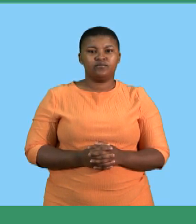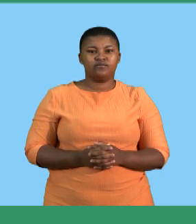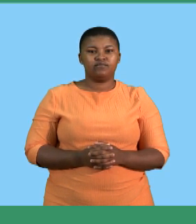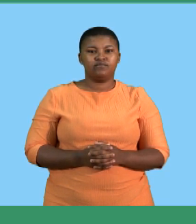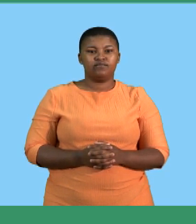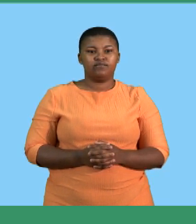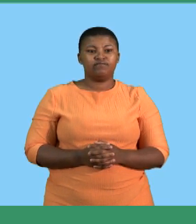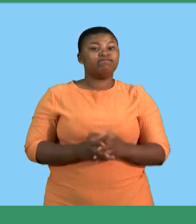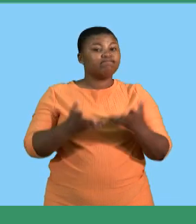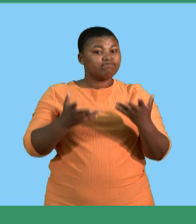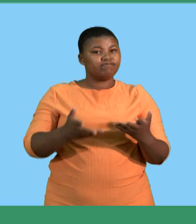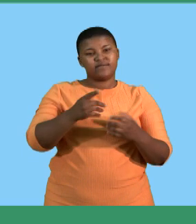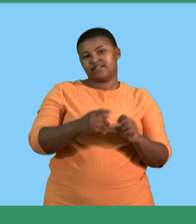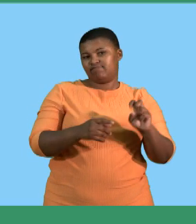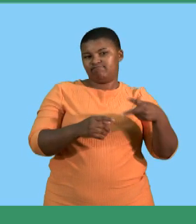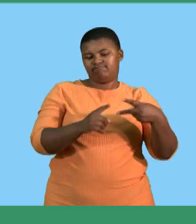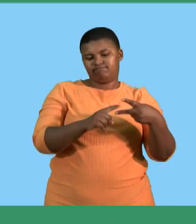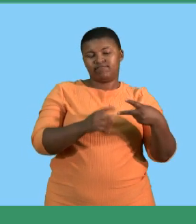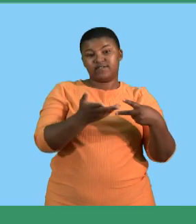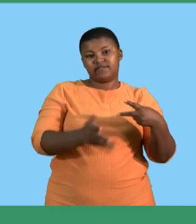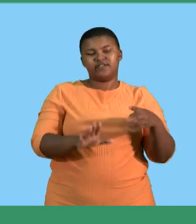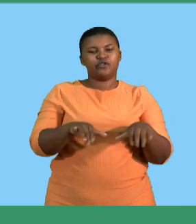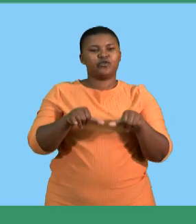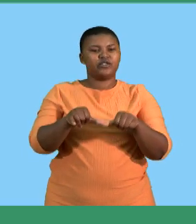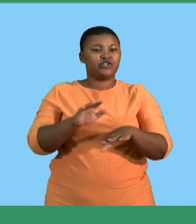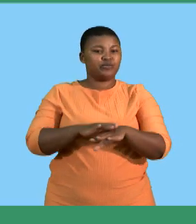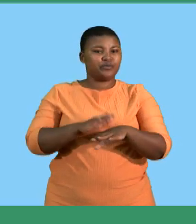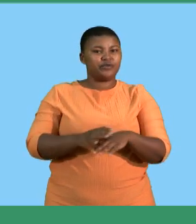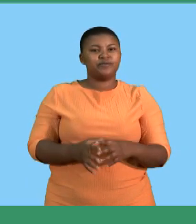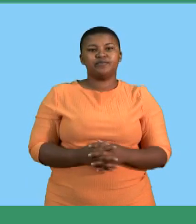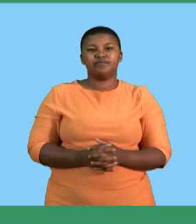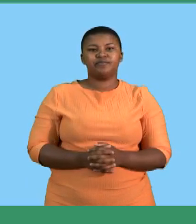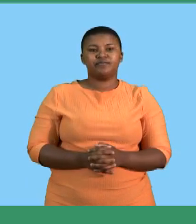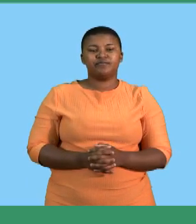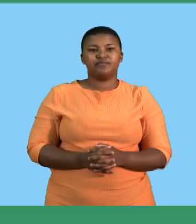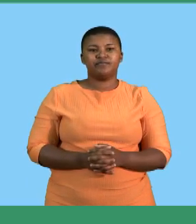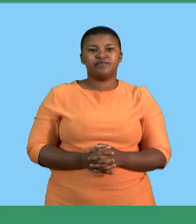Right, so that is then our first two questions. Let's continue on to C.